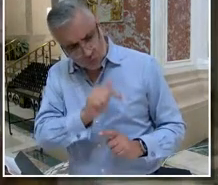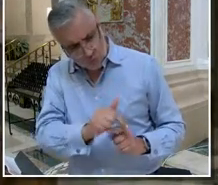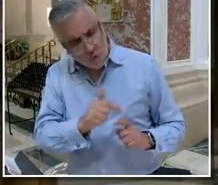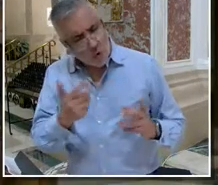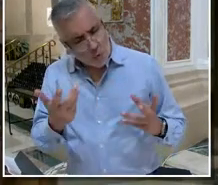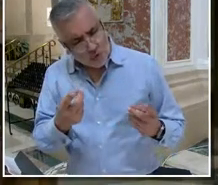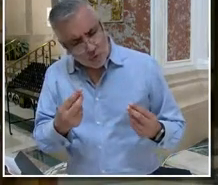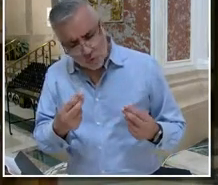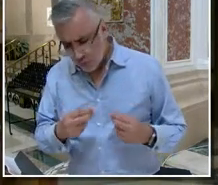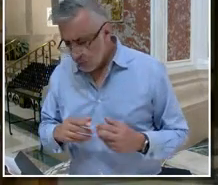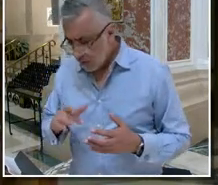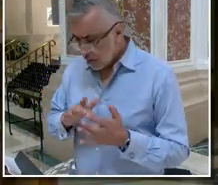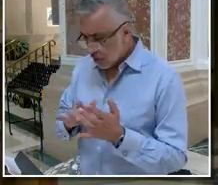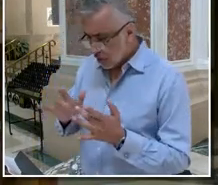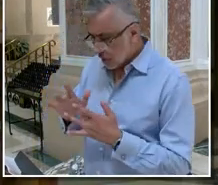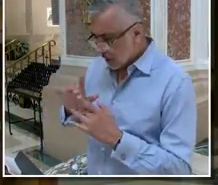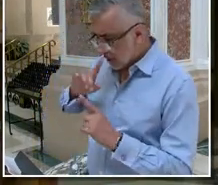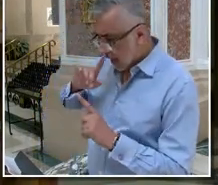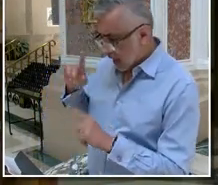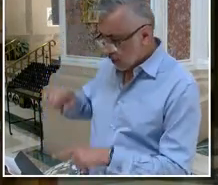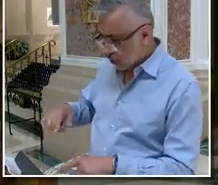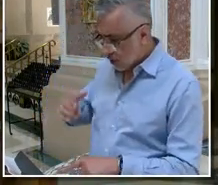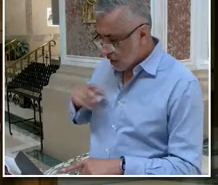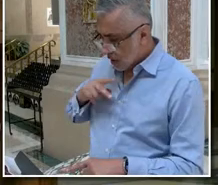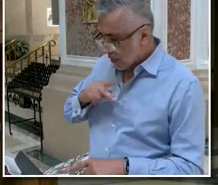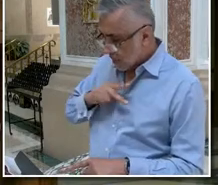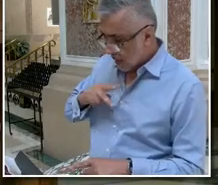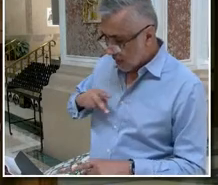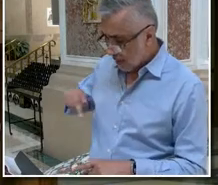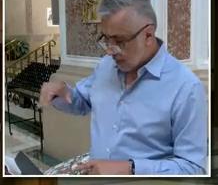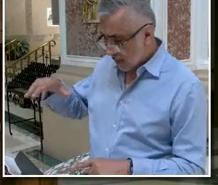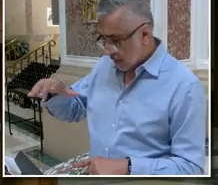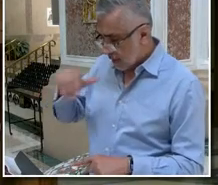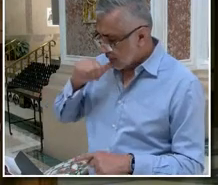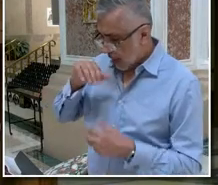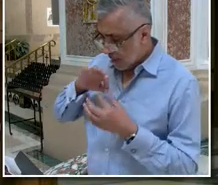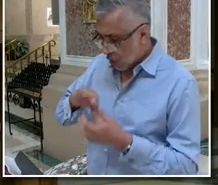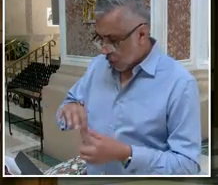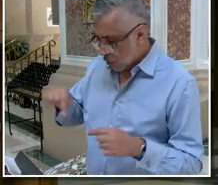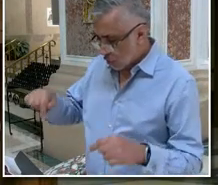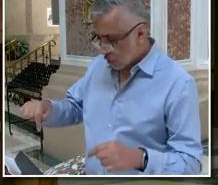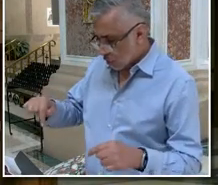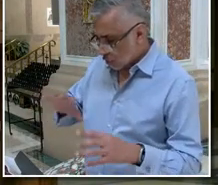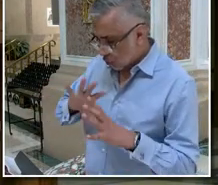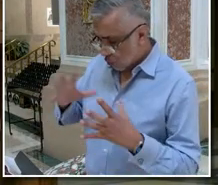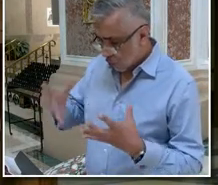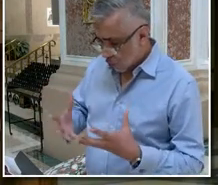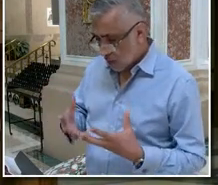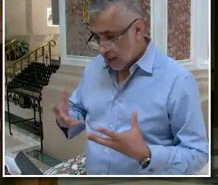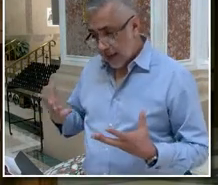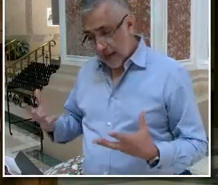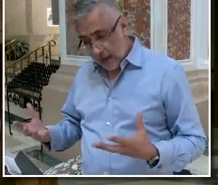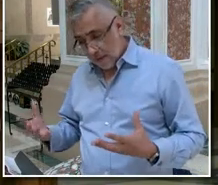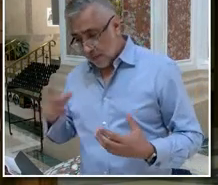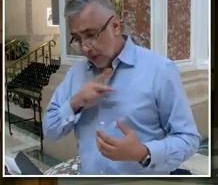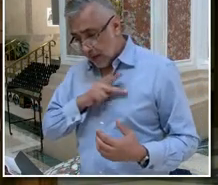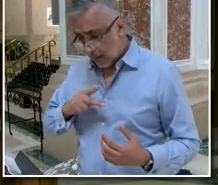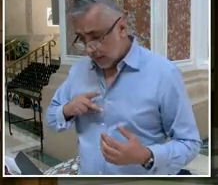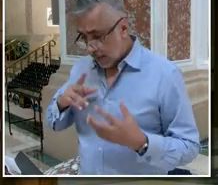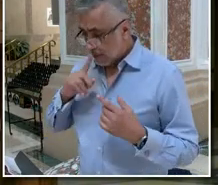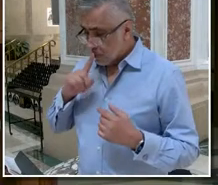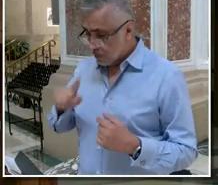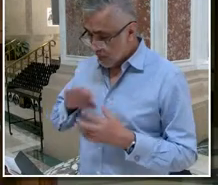Jesus answered, "My kingdom does not belong to this world. If my kingdom did belong to